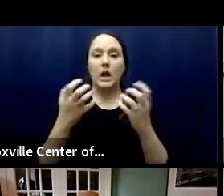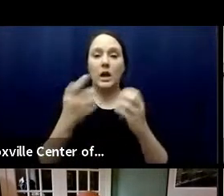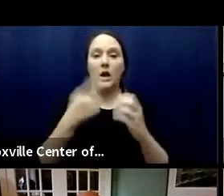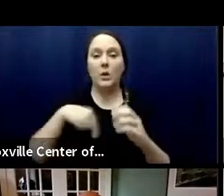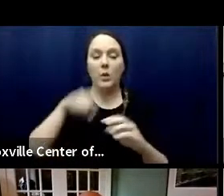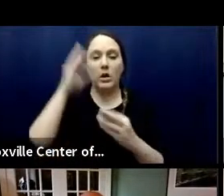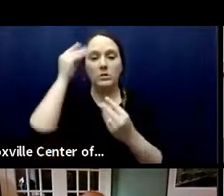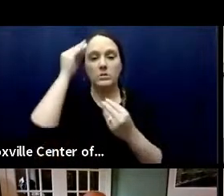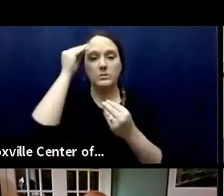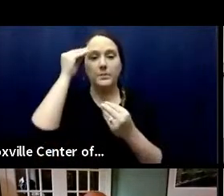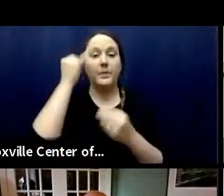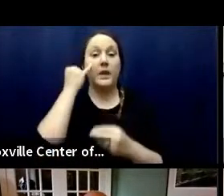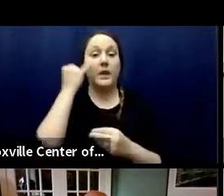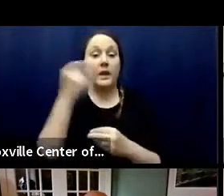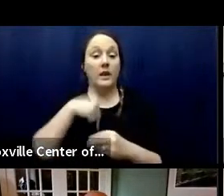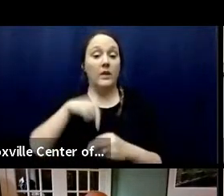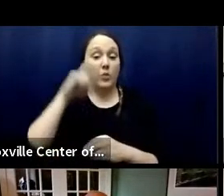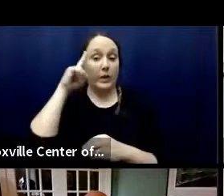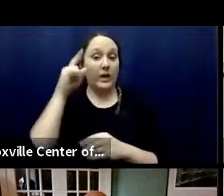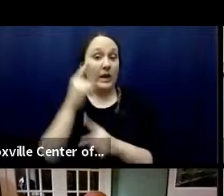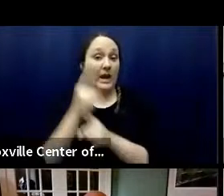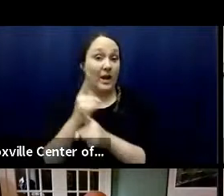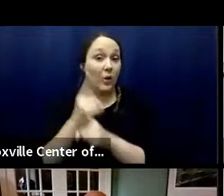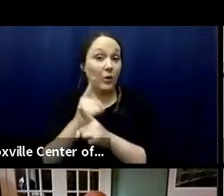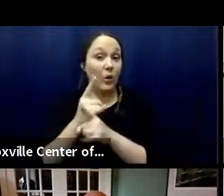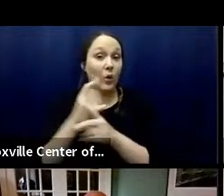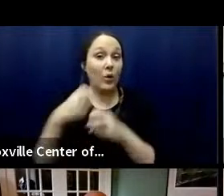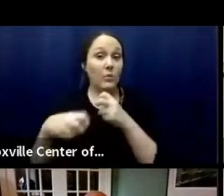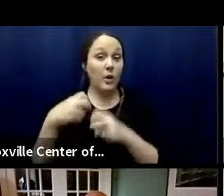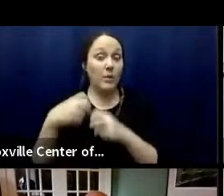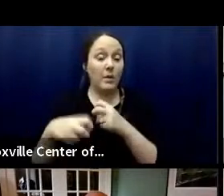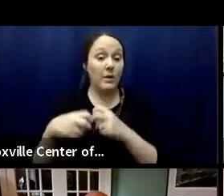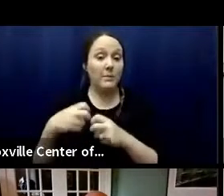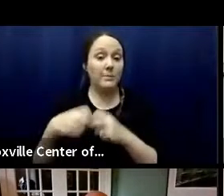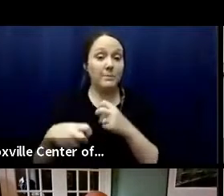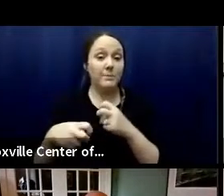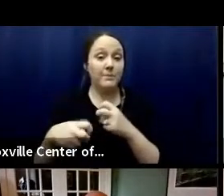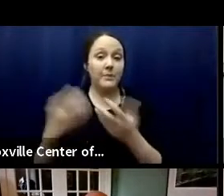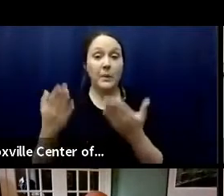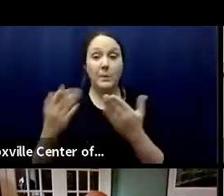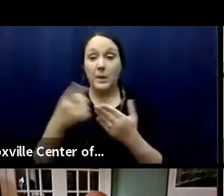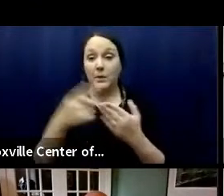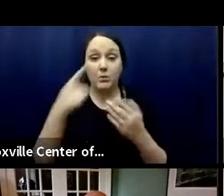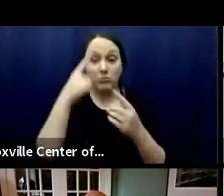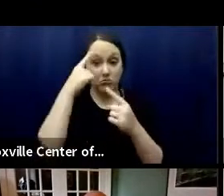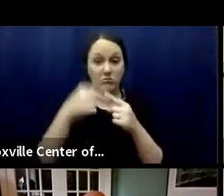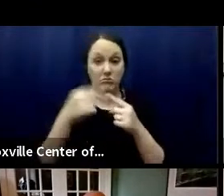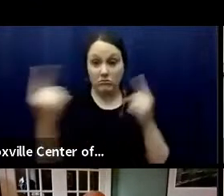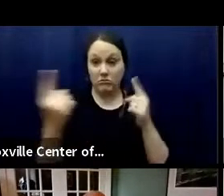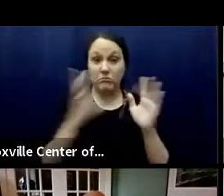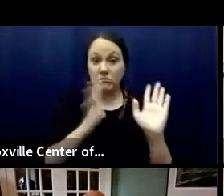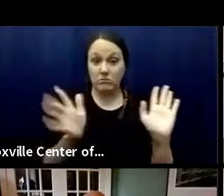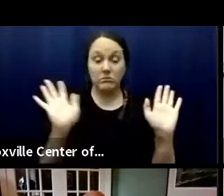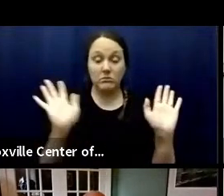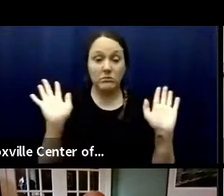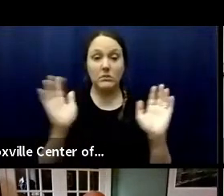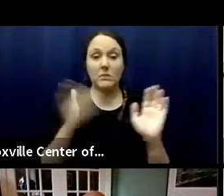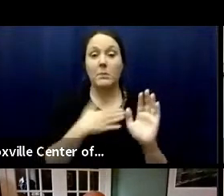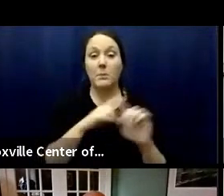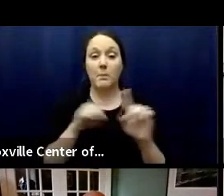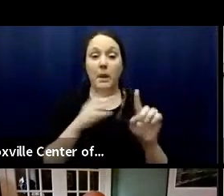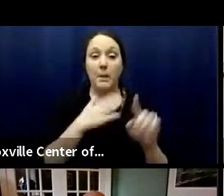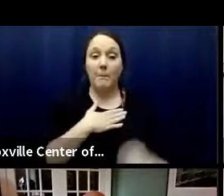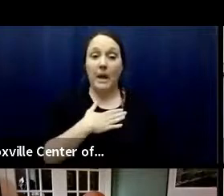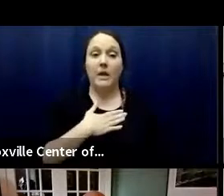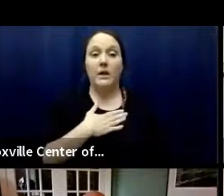I want us to consider that if we think alcohol is the problem, which you may disagree with me, but that's